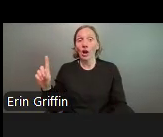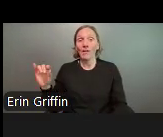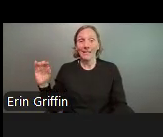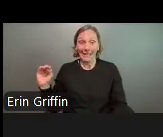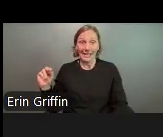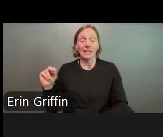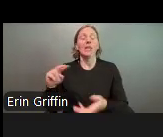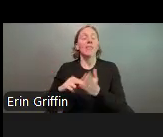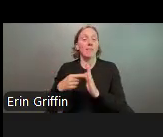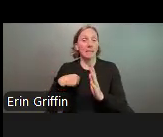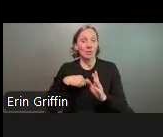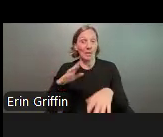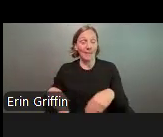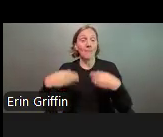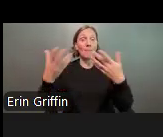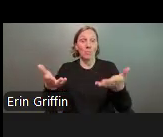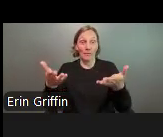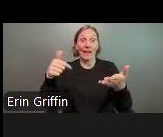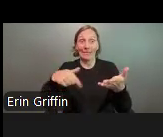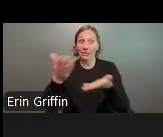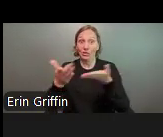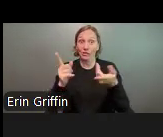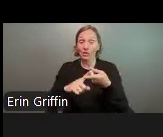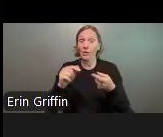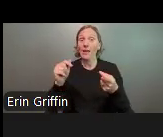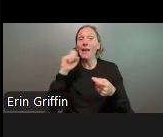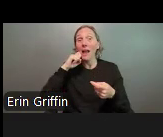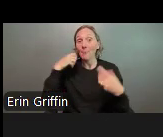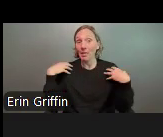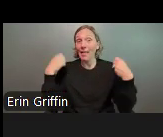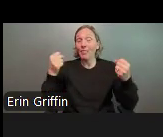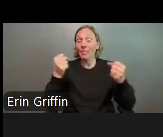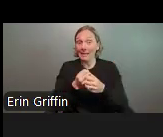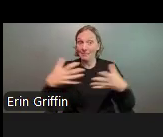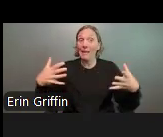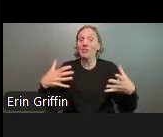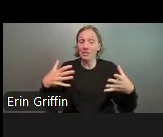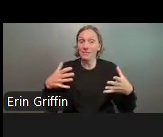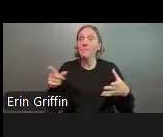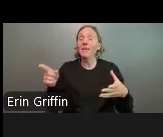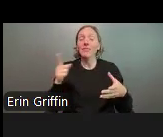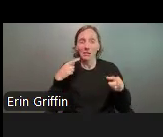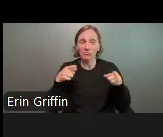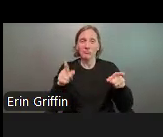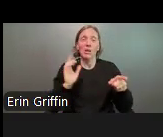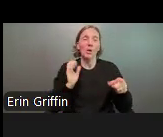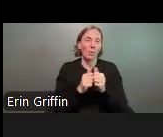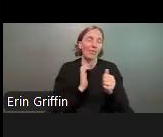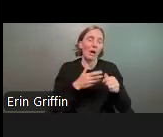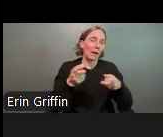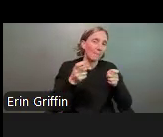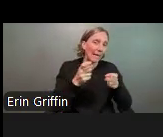to our Apple Health expansion clients. They align with our managed care structure and include things